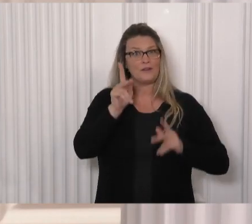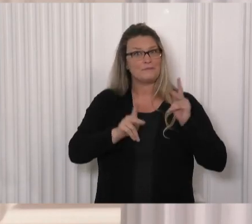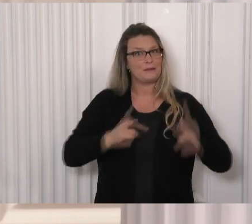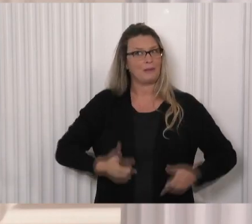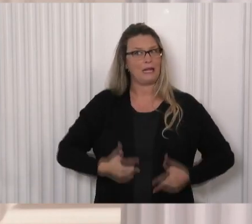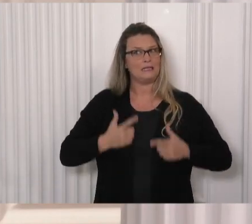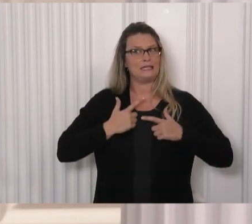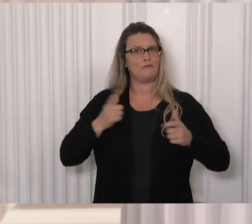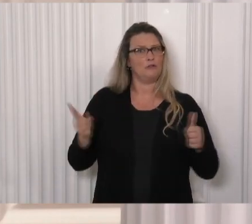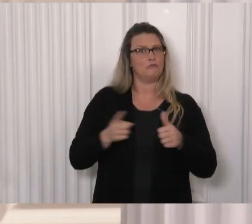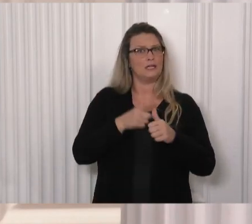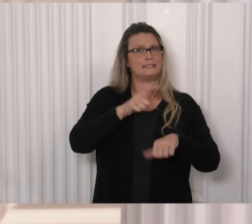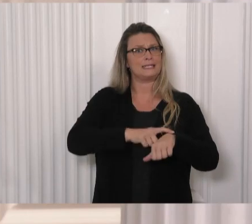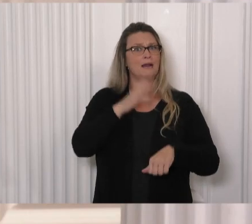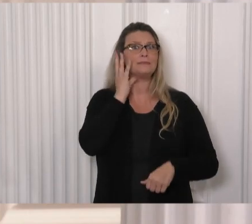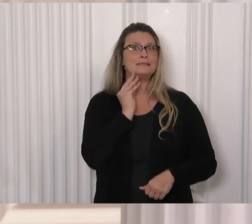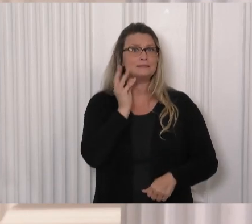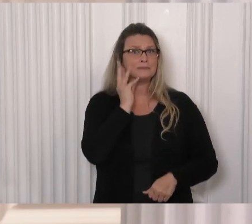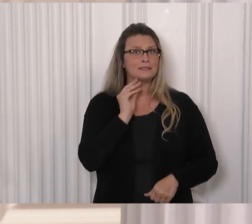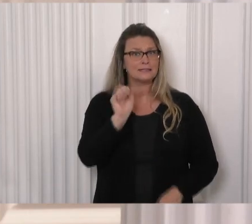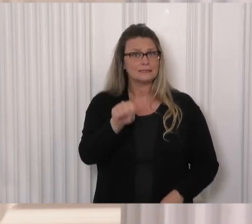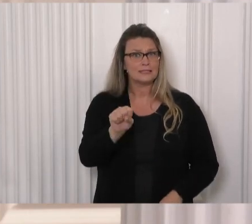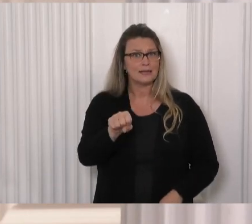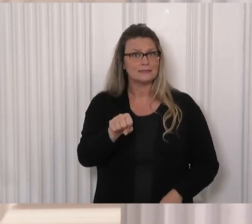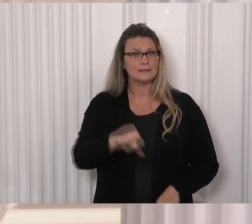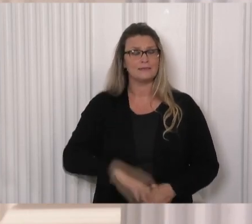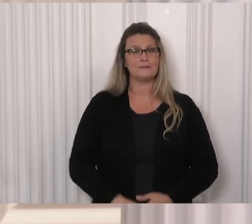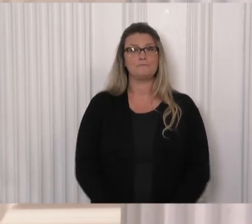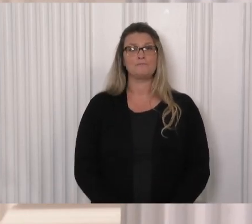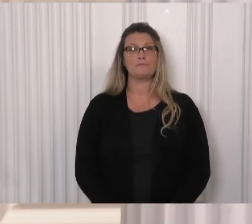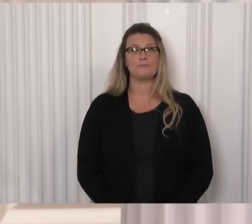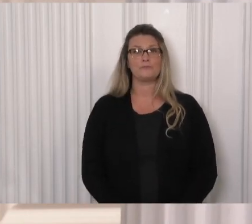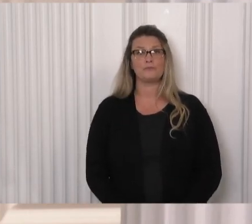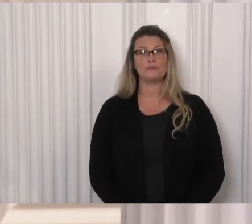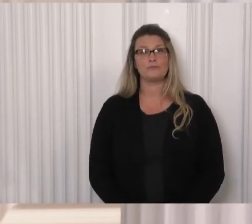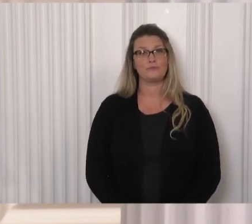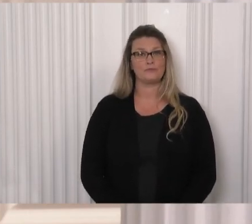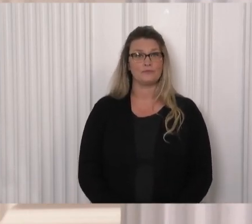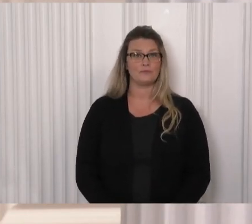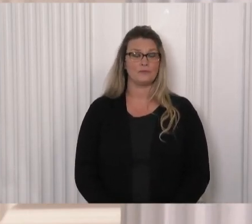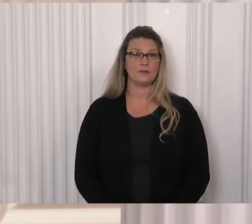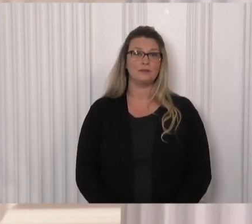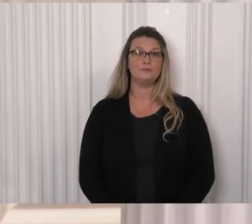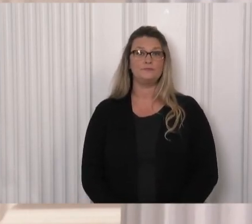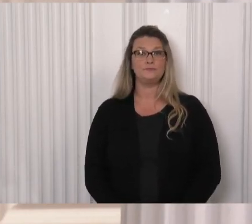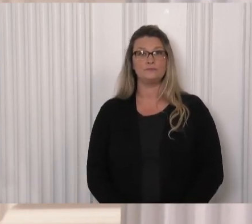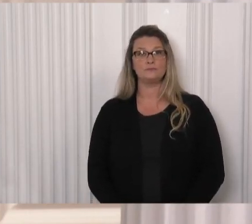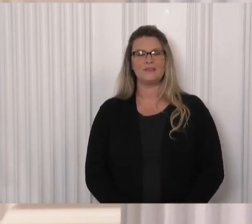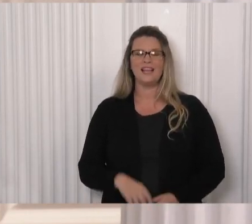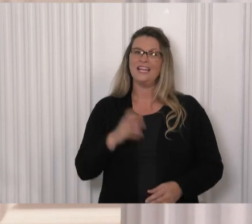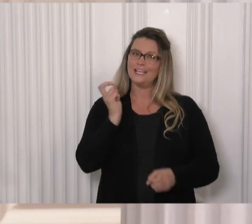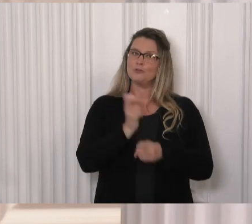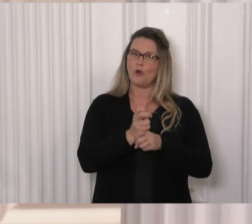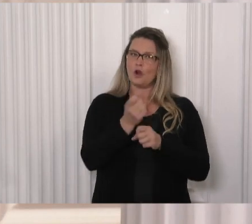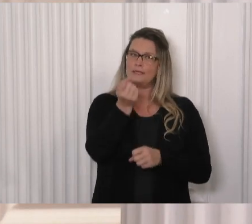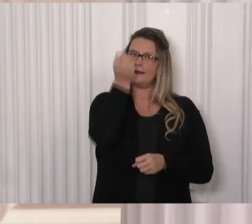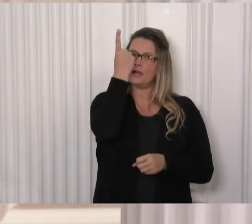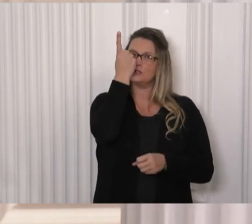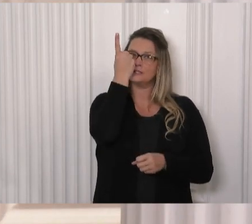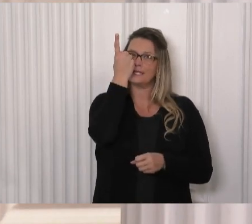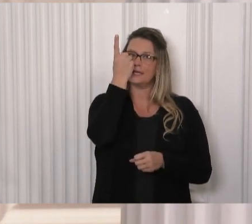United States of America today. Now, the other thing that is difficult maybe to understand is how fluid it